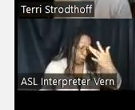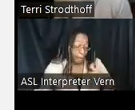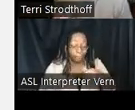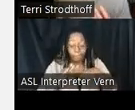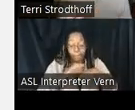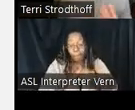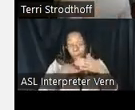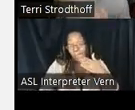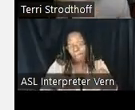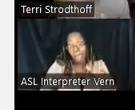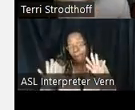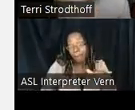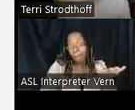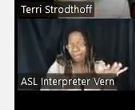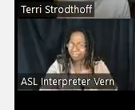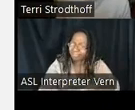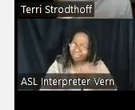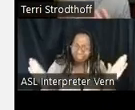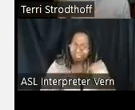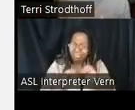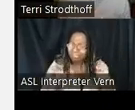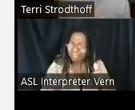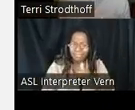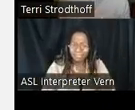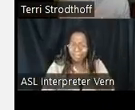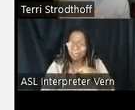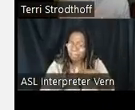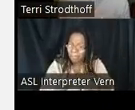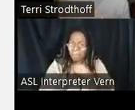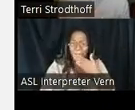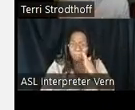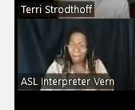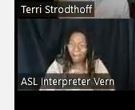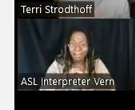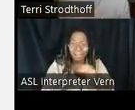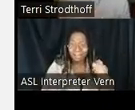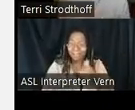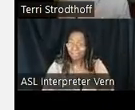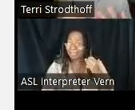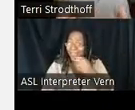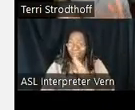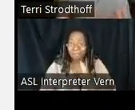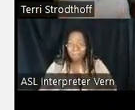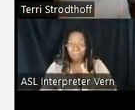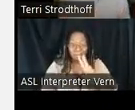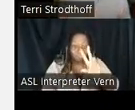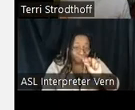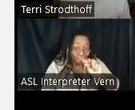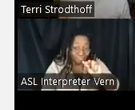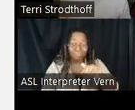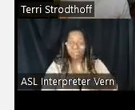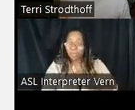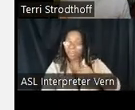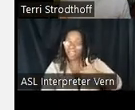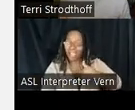family. No, none of us are born bad. None of us are disposable people, as was said earlier today. All of us have this